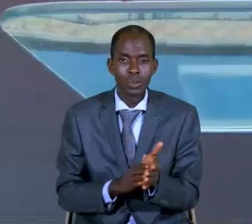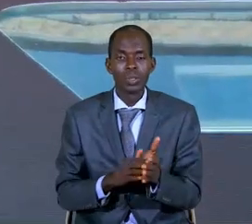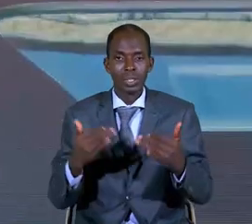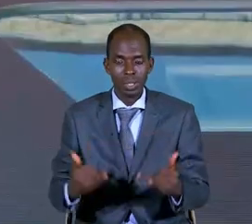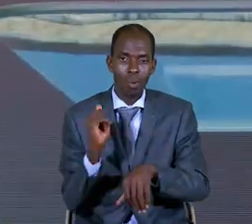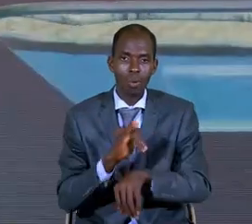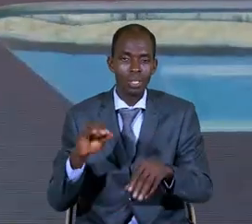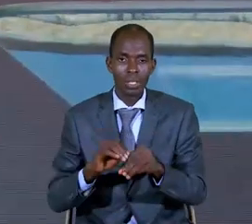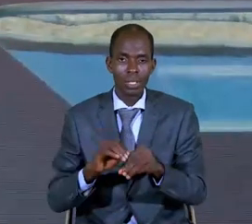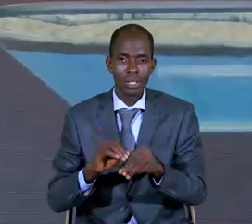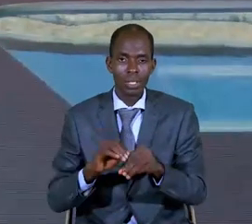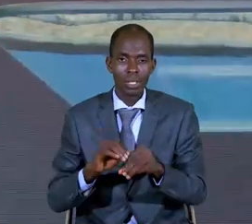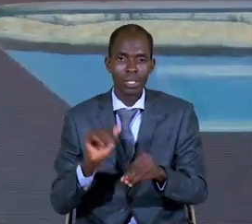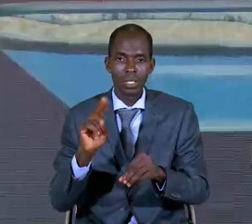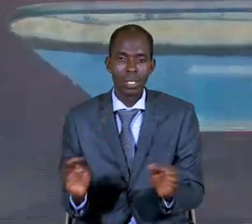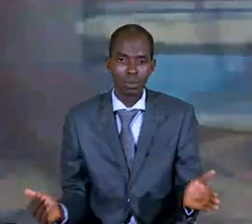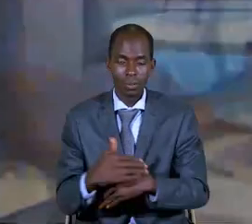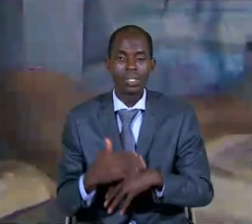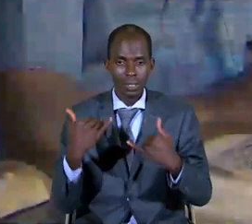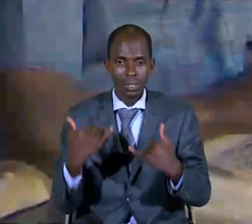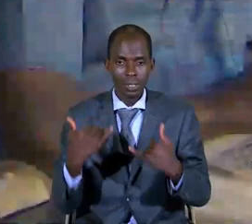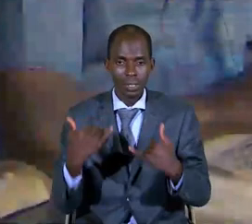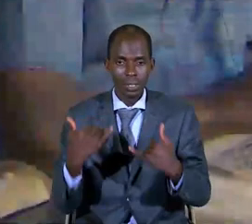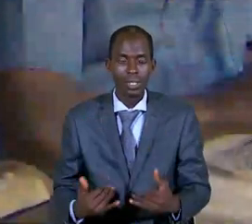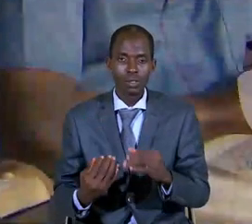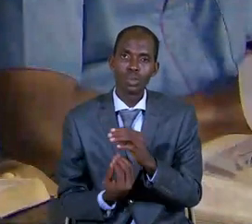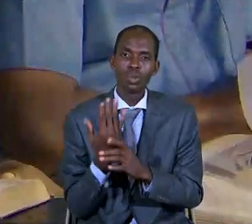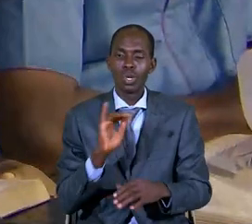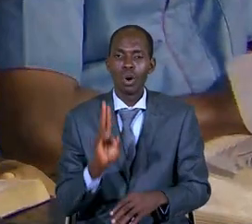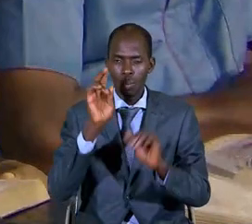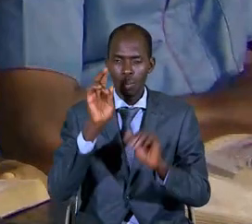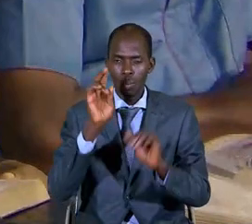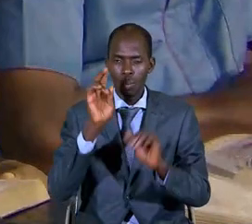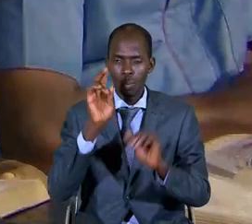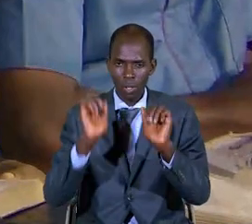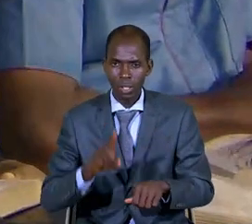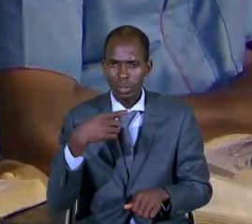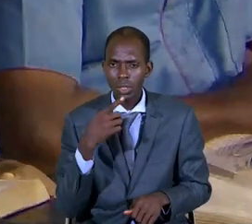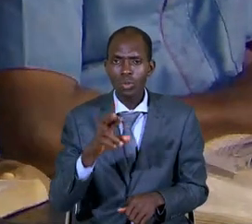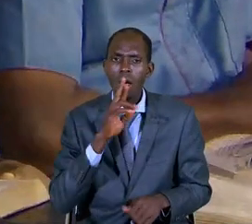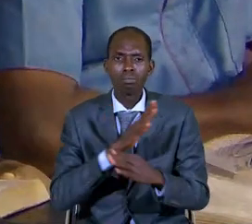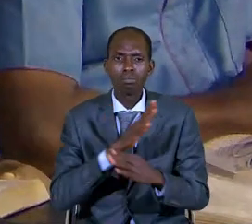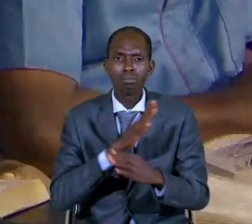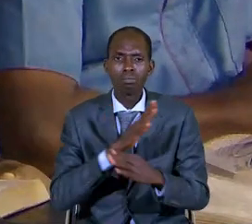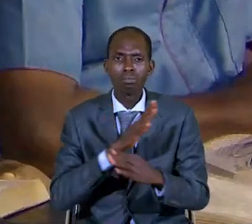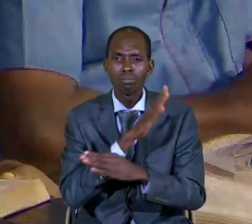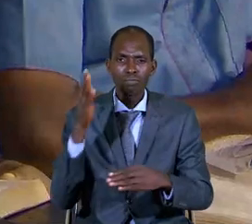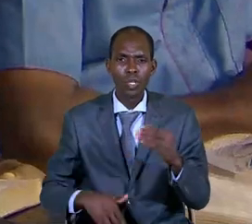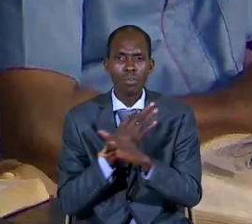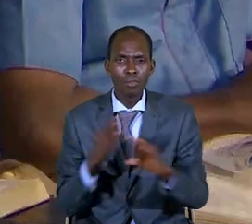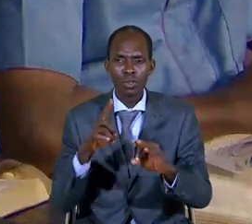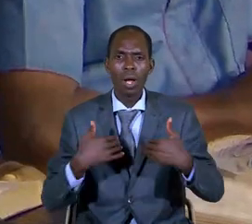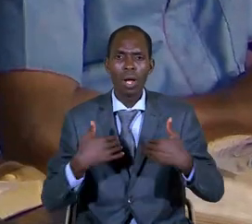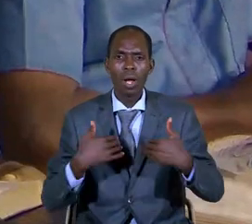in an office, growing up, anyone, can you say you're totally free? You have lived